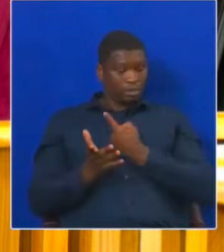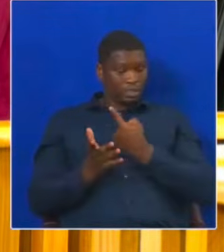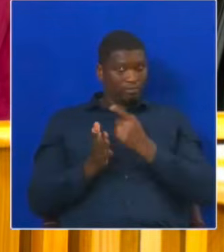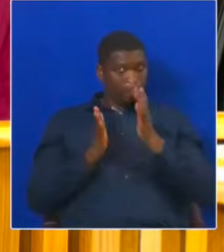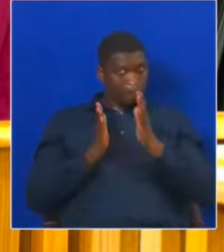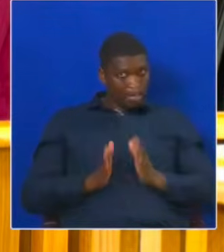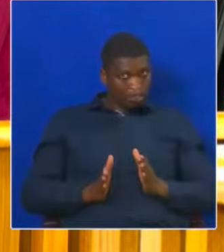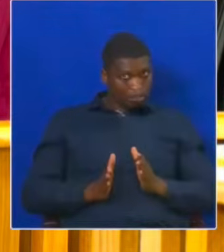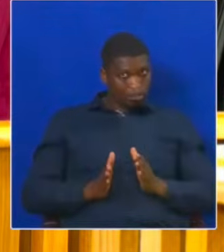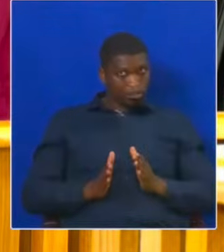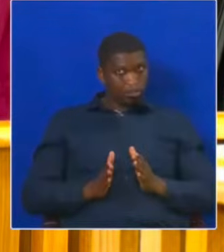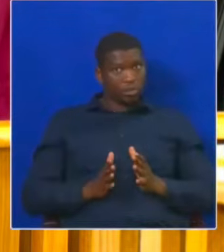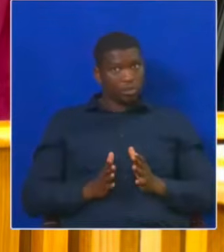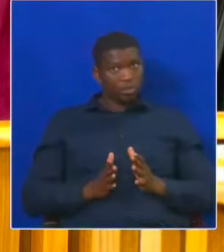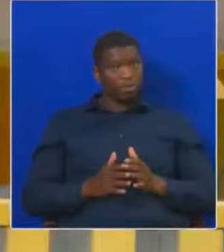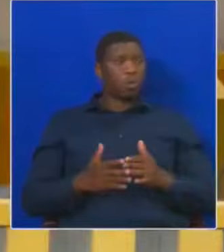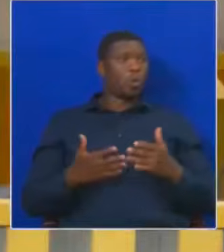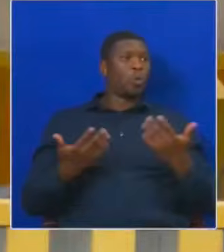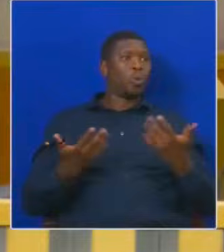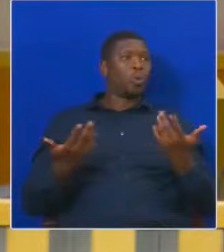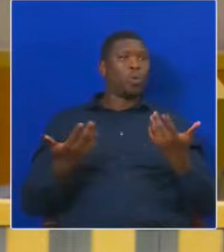in the chambers,